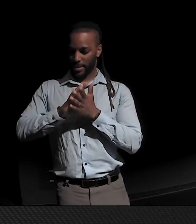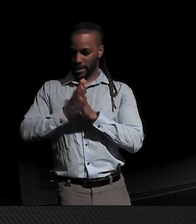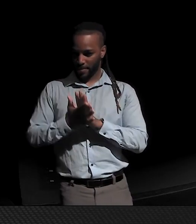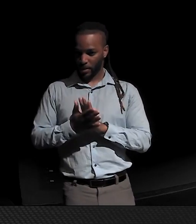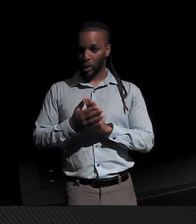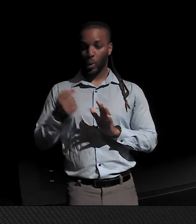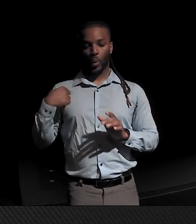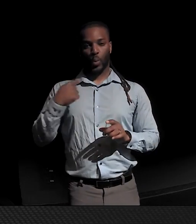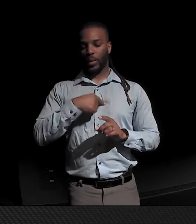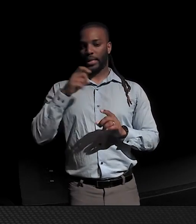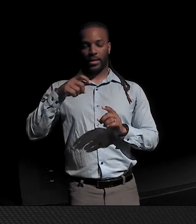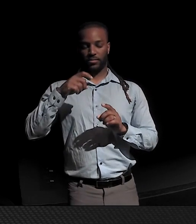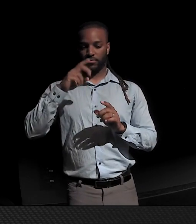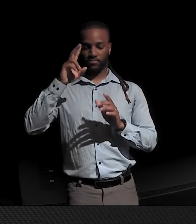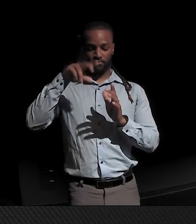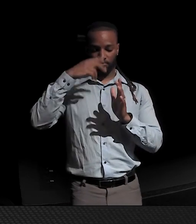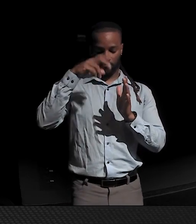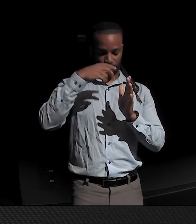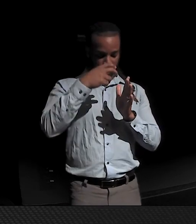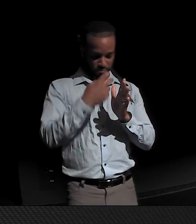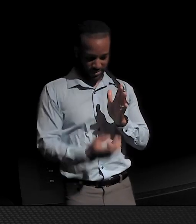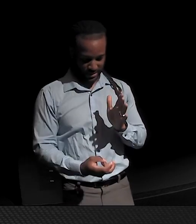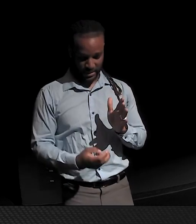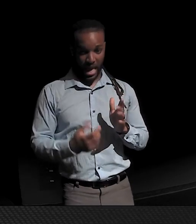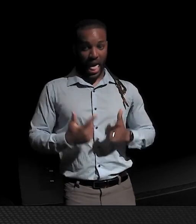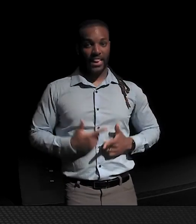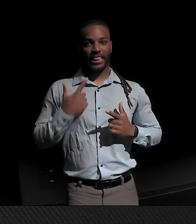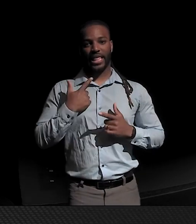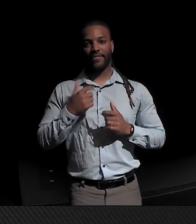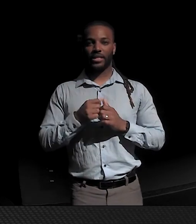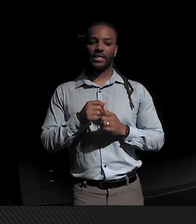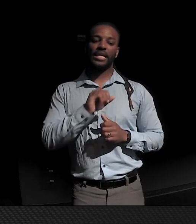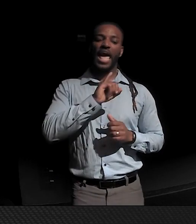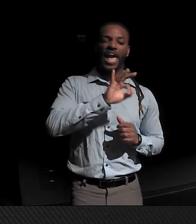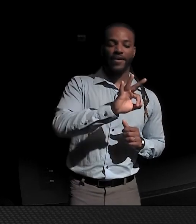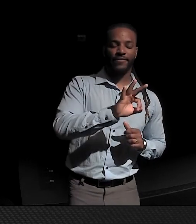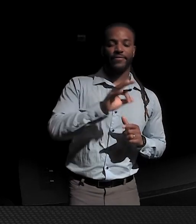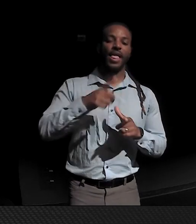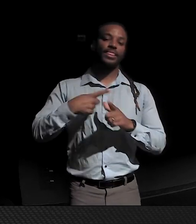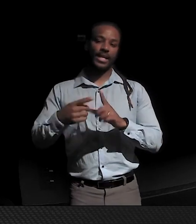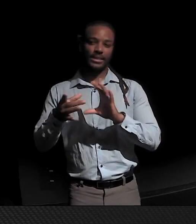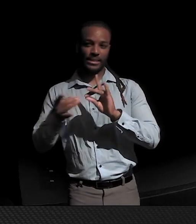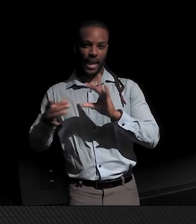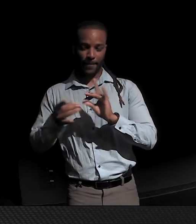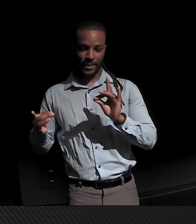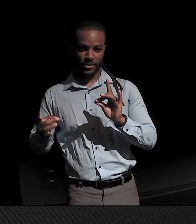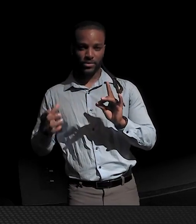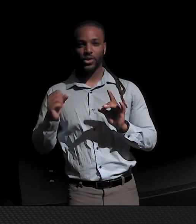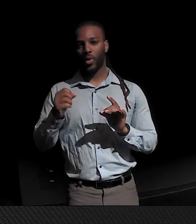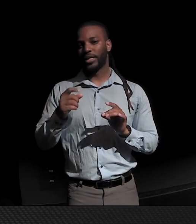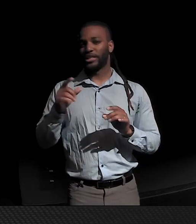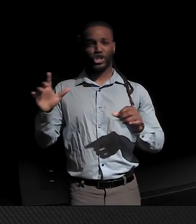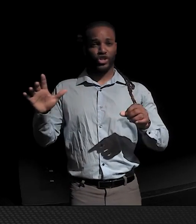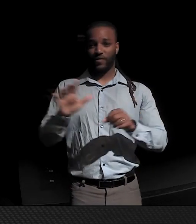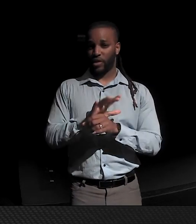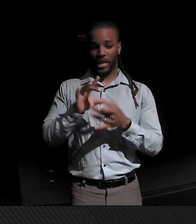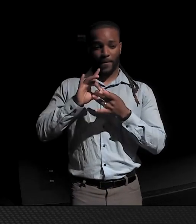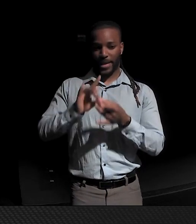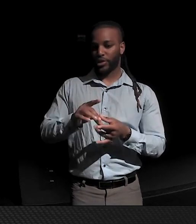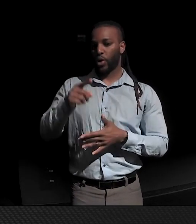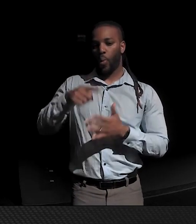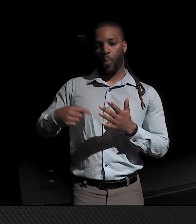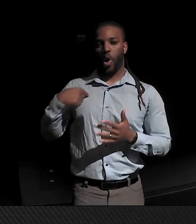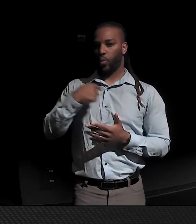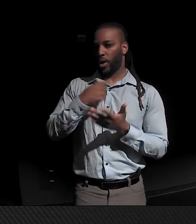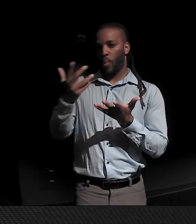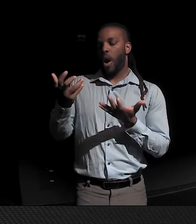can spiral to where we live in this perpetual if-then statement with Jesus, where it's just fully based around what we desire